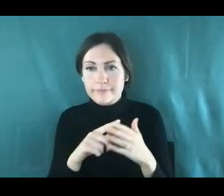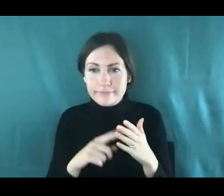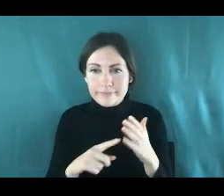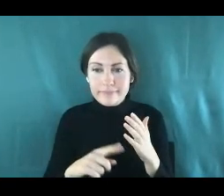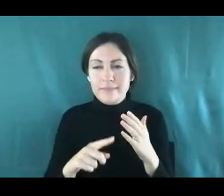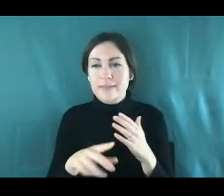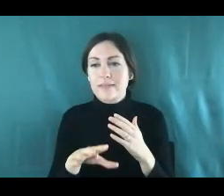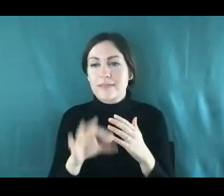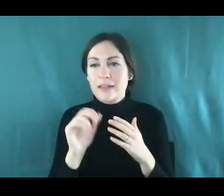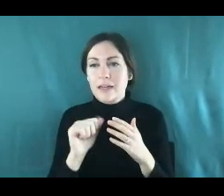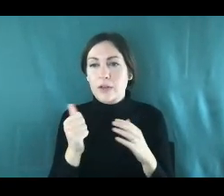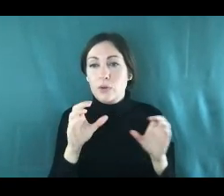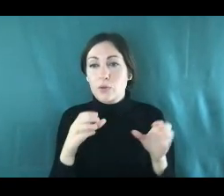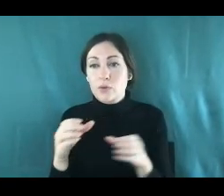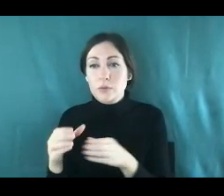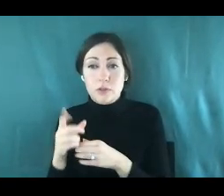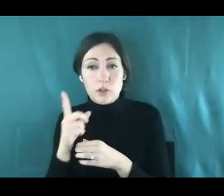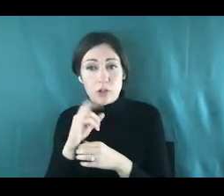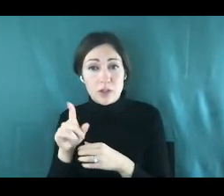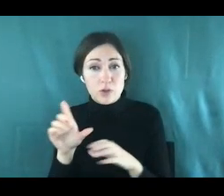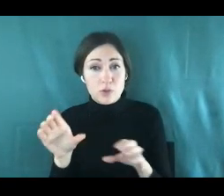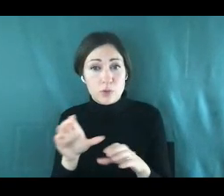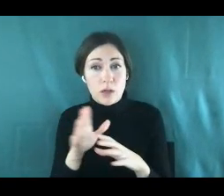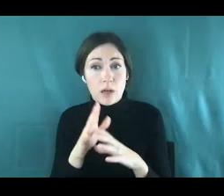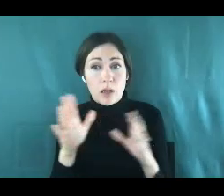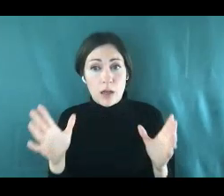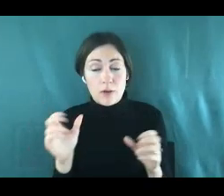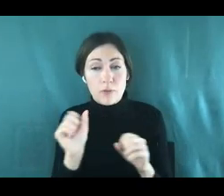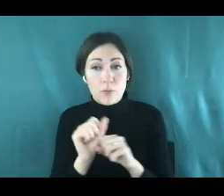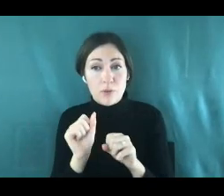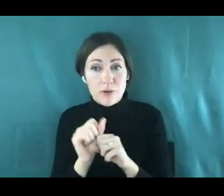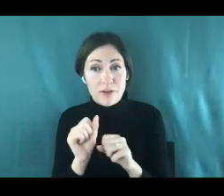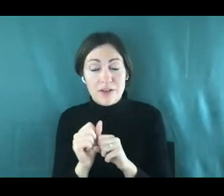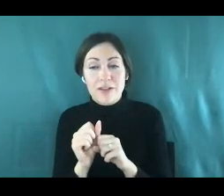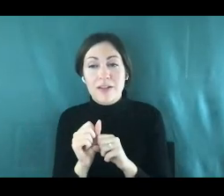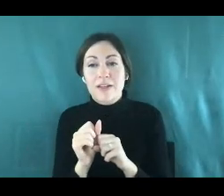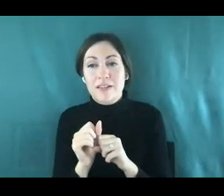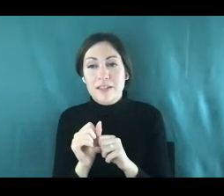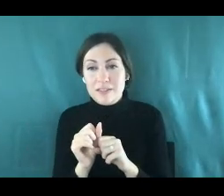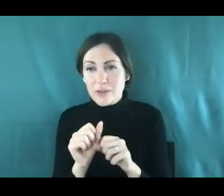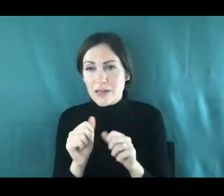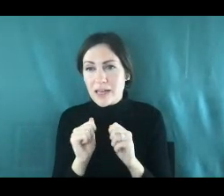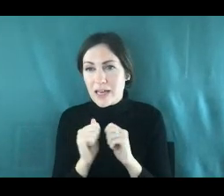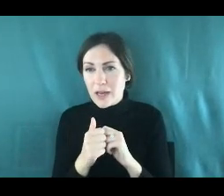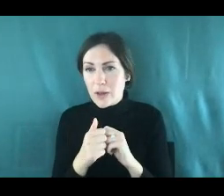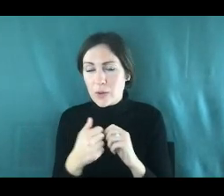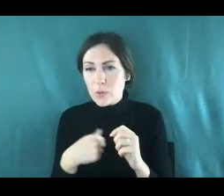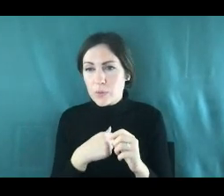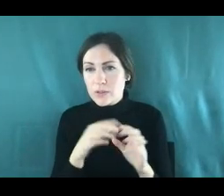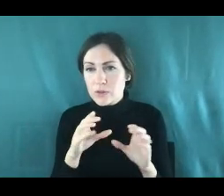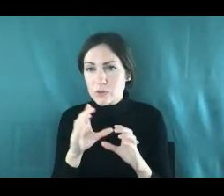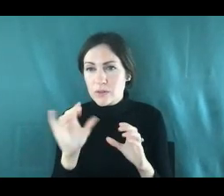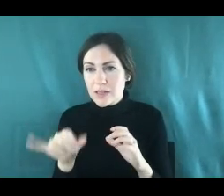groups. It looks like you're doing a lot of work though. So how do we do so